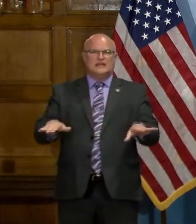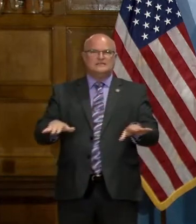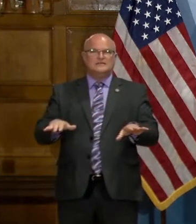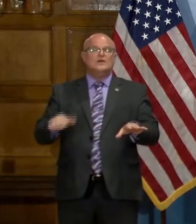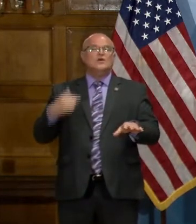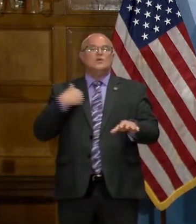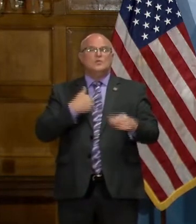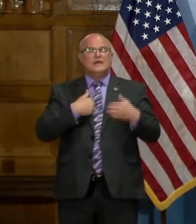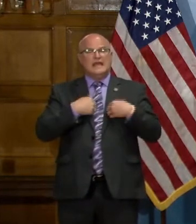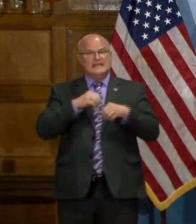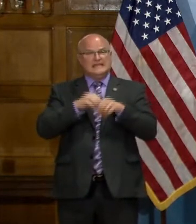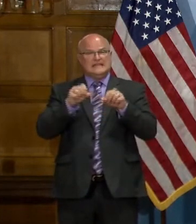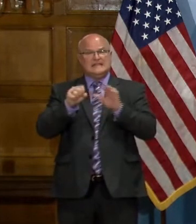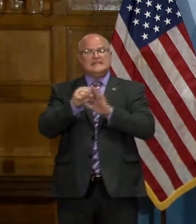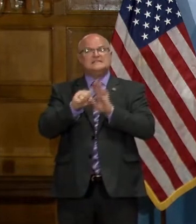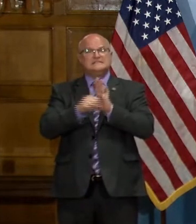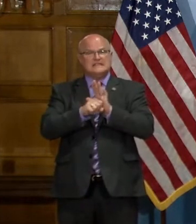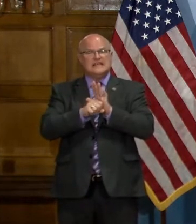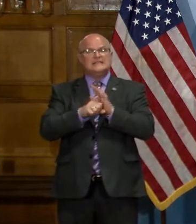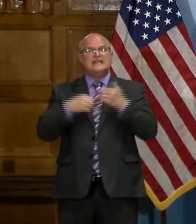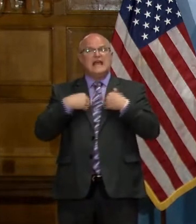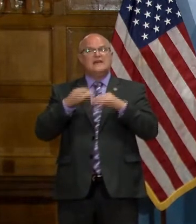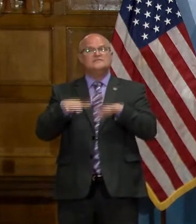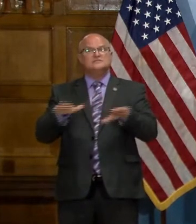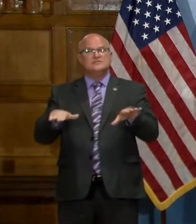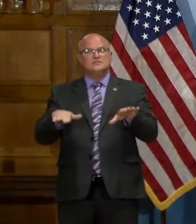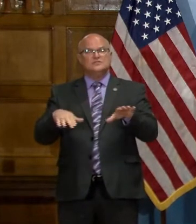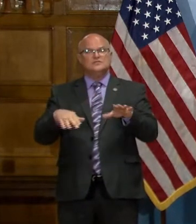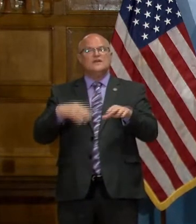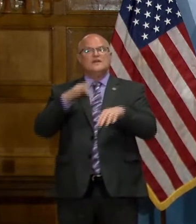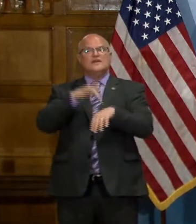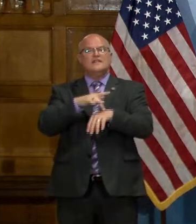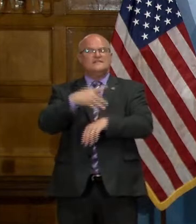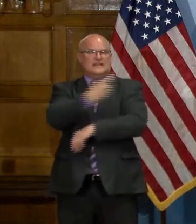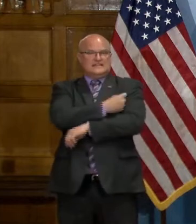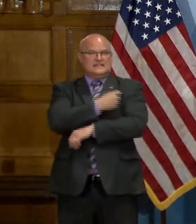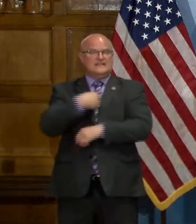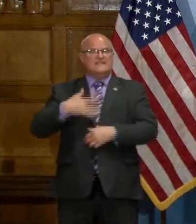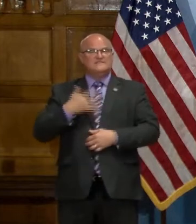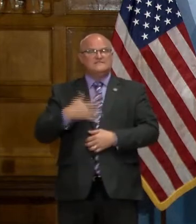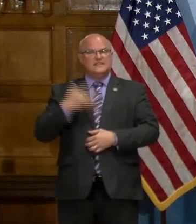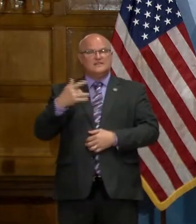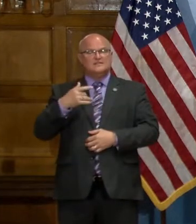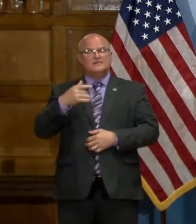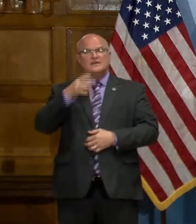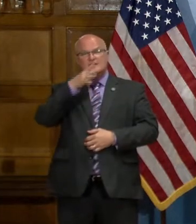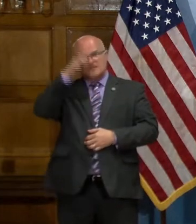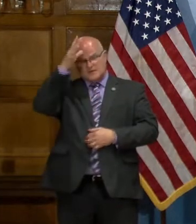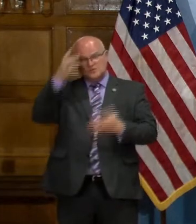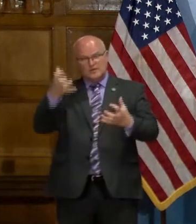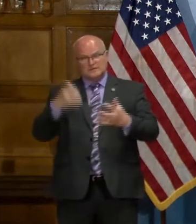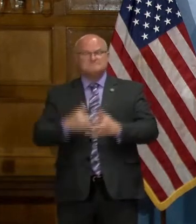So we have in our state the ability to have children agree to vaccination if they feel if the parents feel it's appropriate.